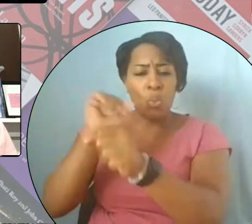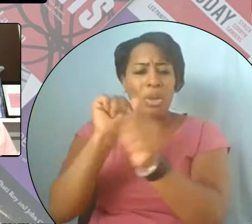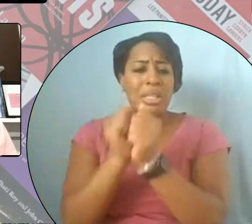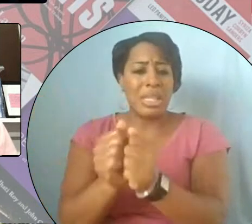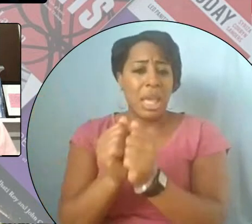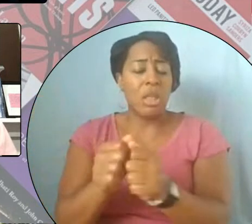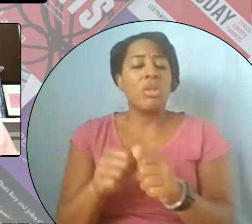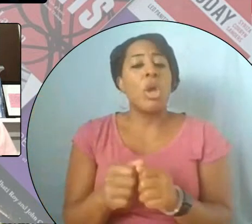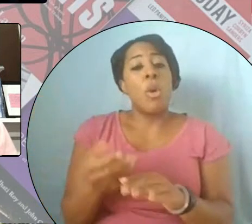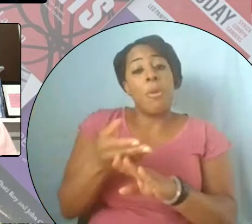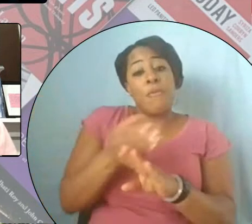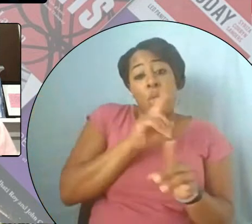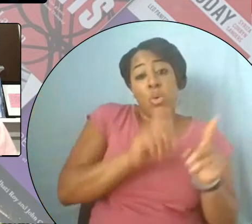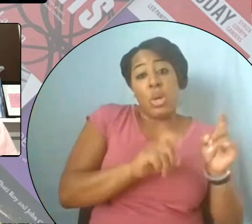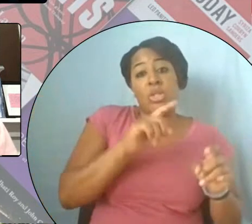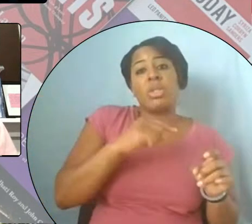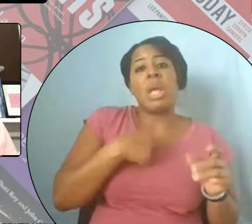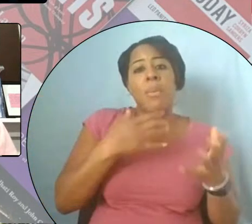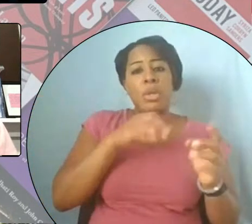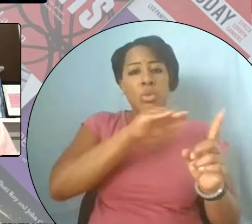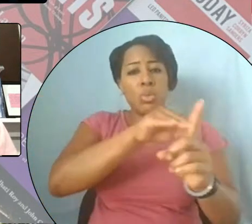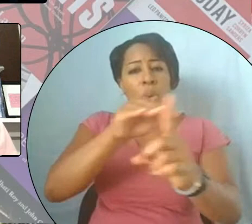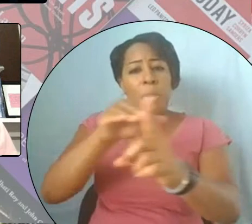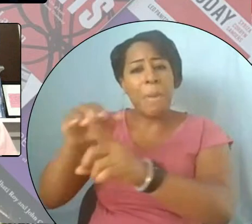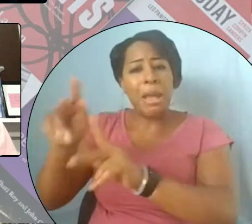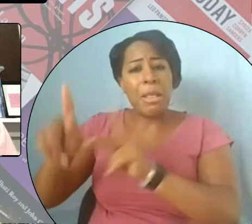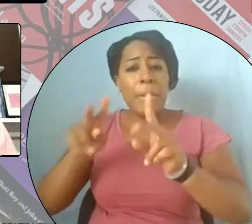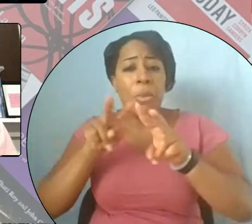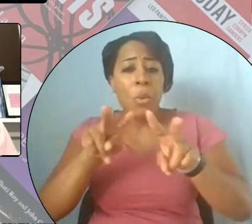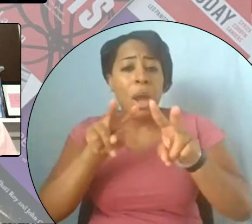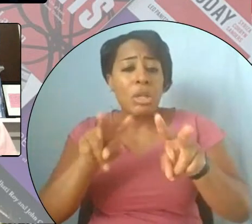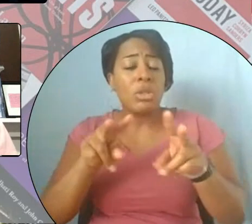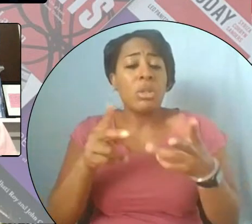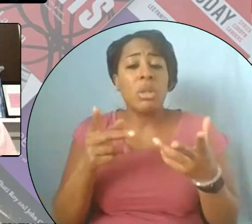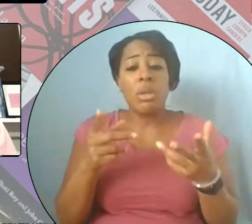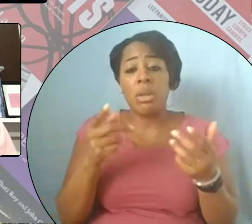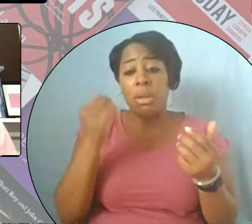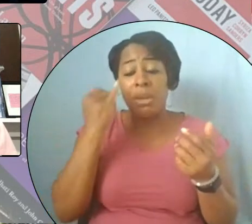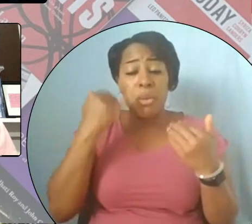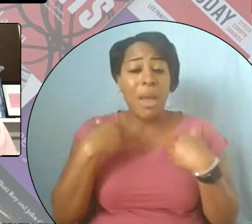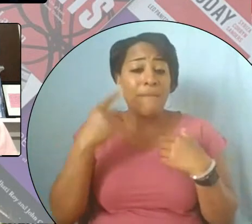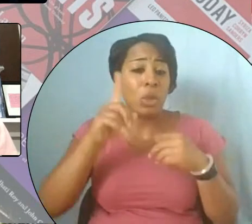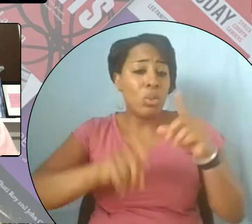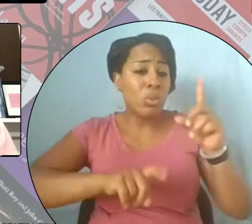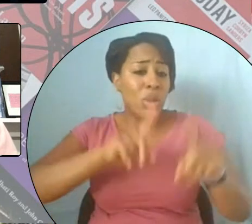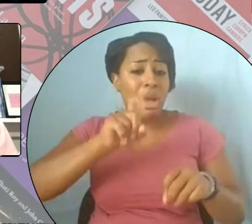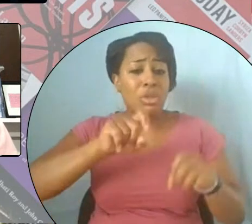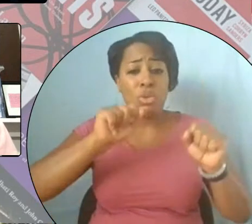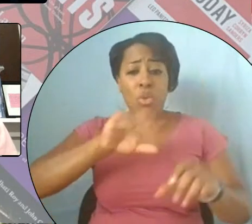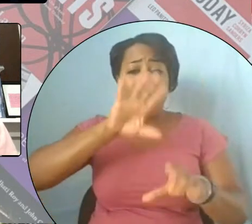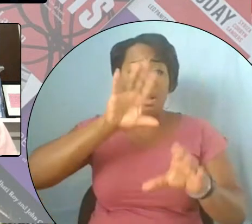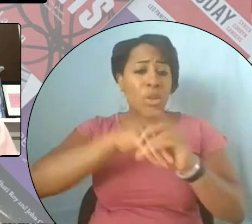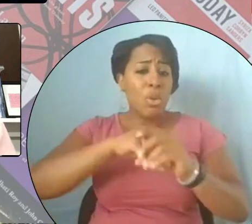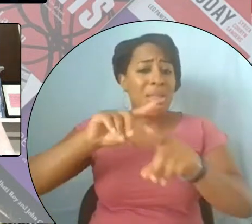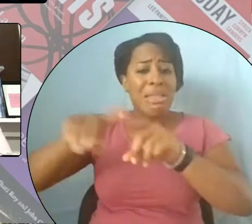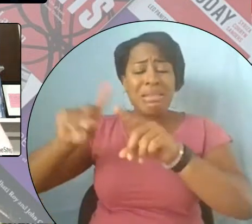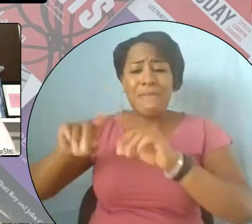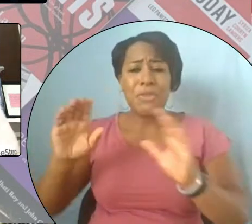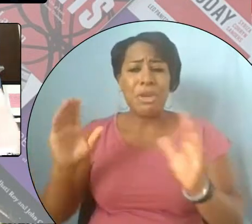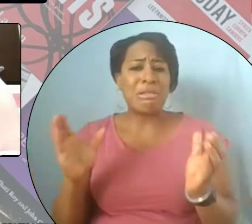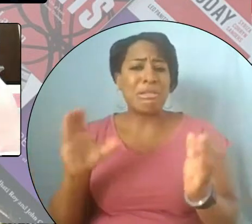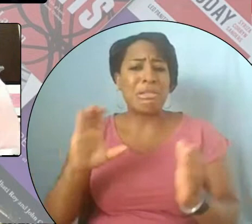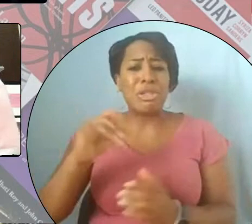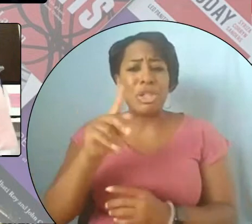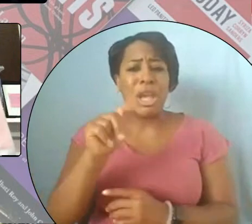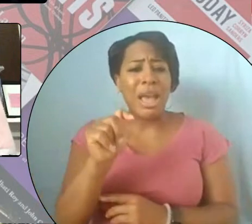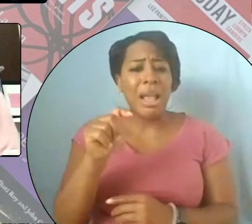the audience that you're more than welcome to include your questions in the various chats. I'm assuming you're looking